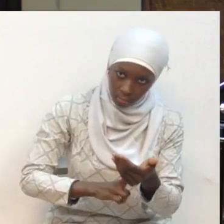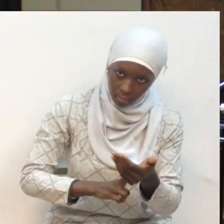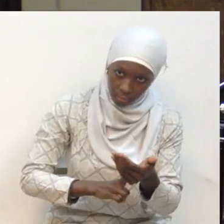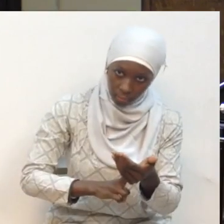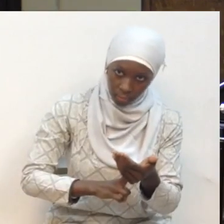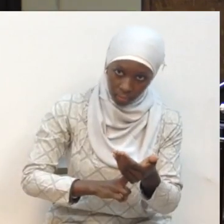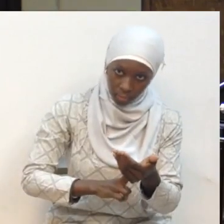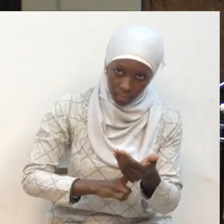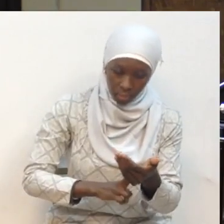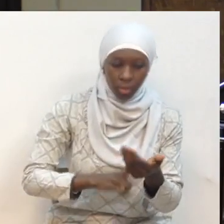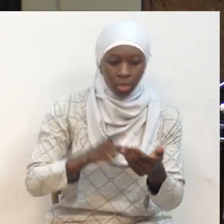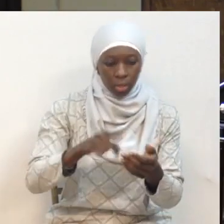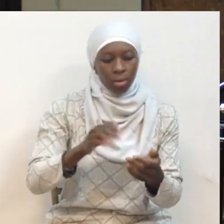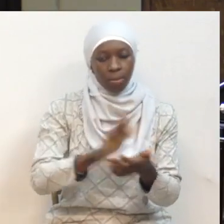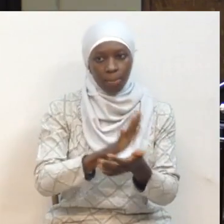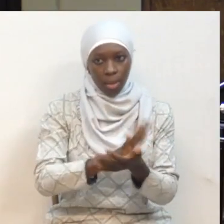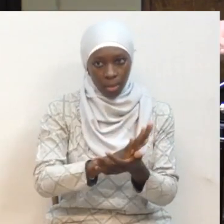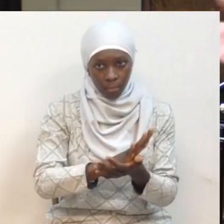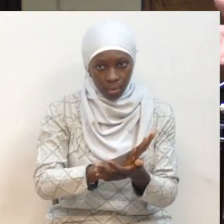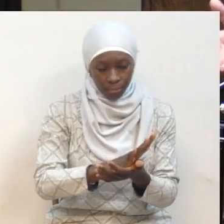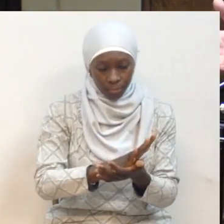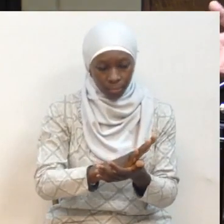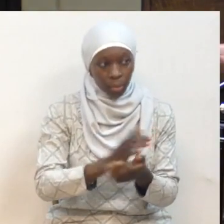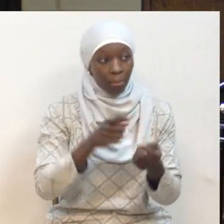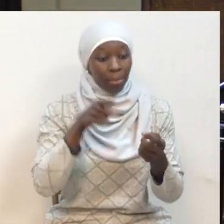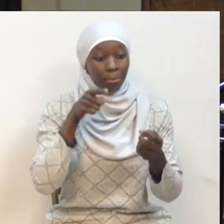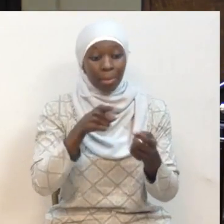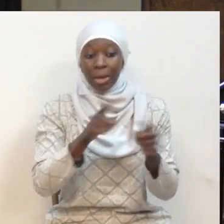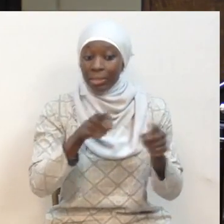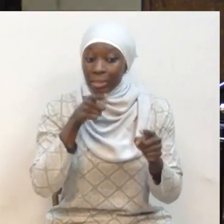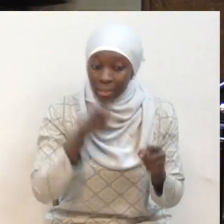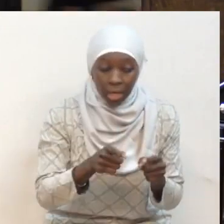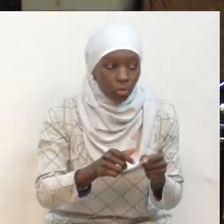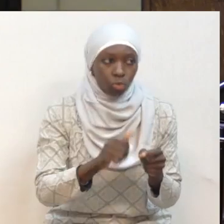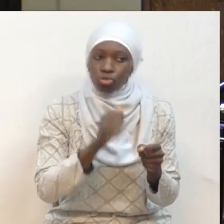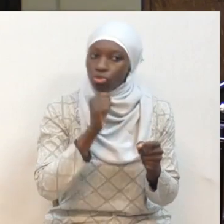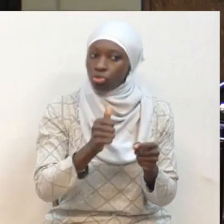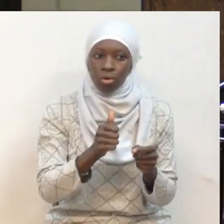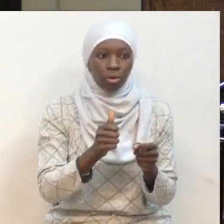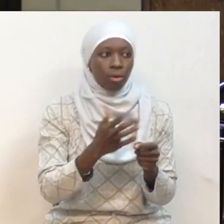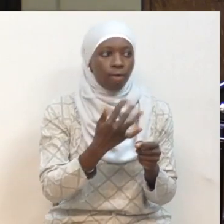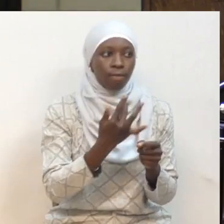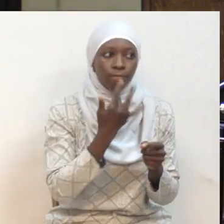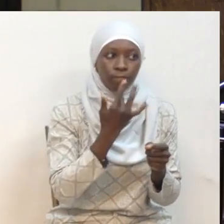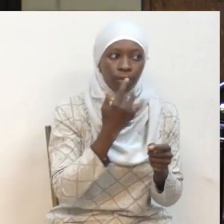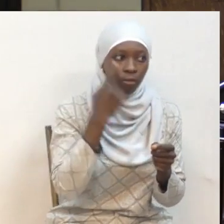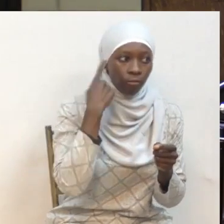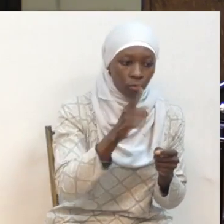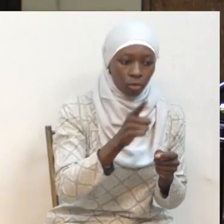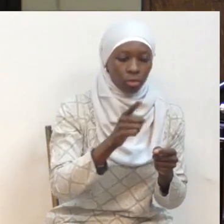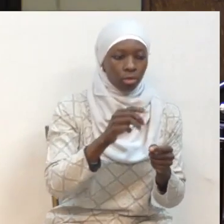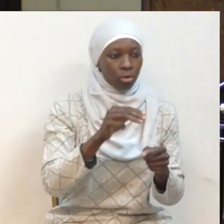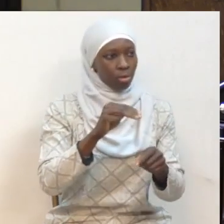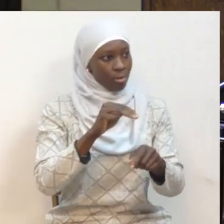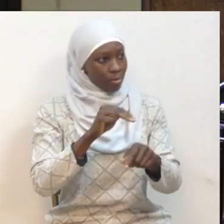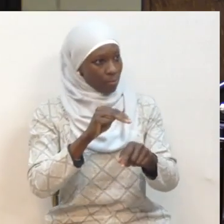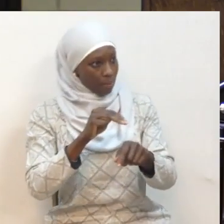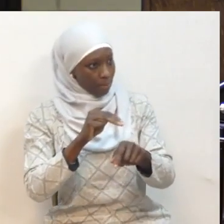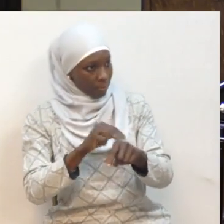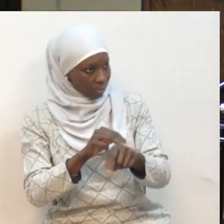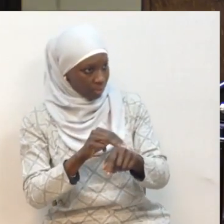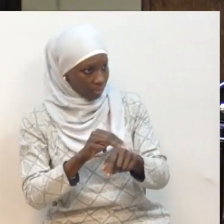In fact, it was in favor of the disbelievers. And it disfavored